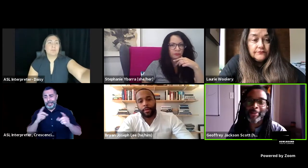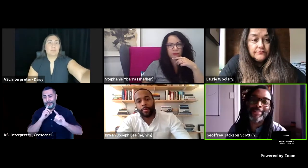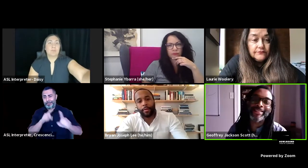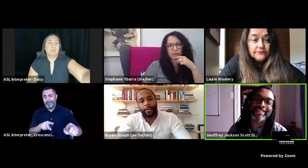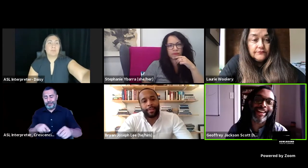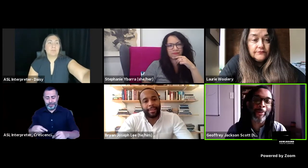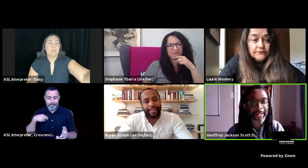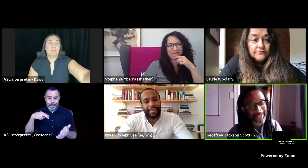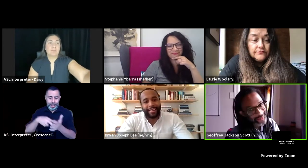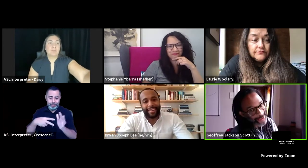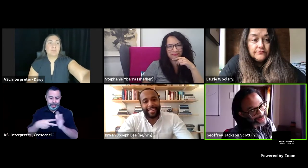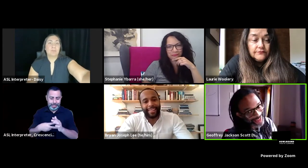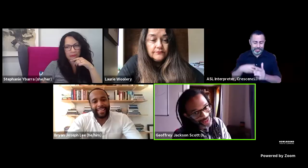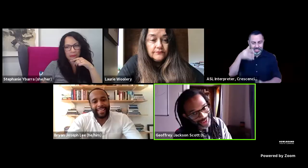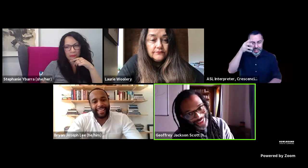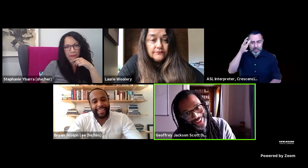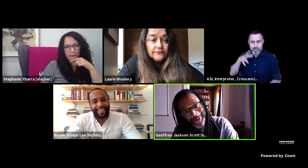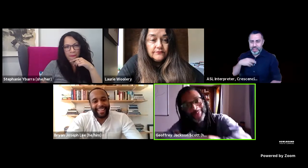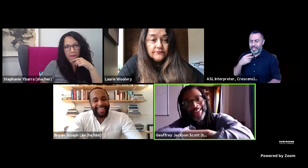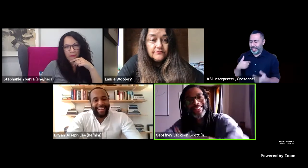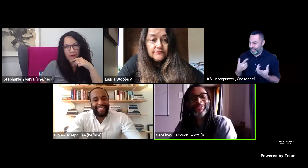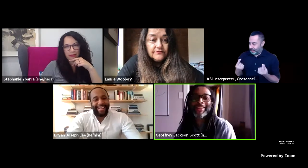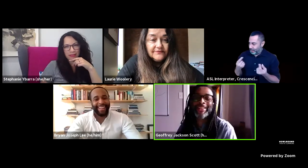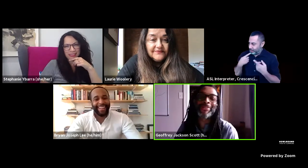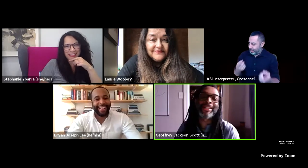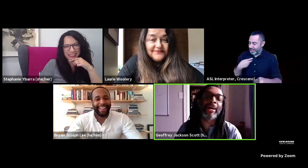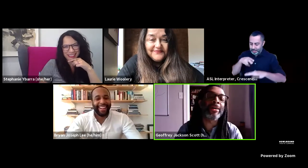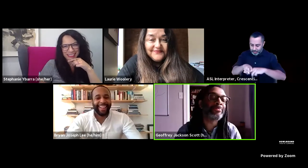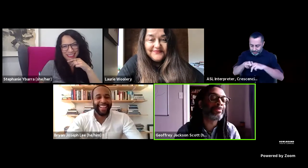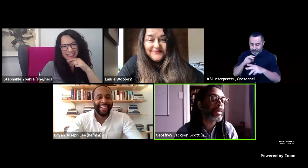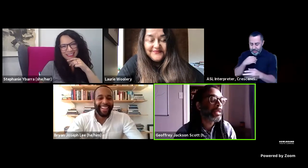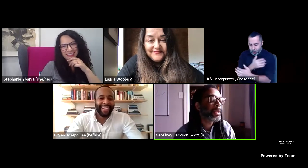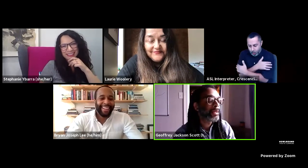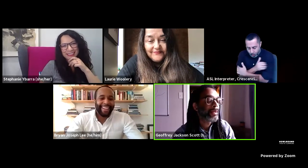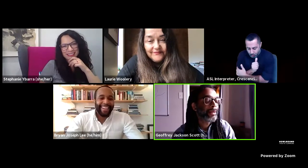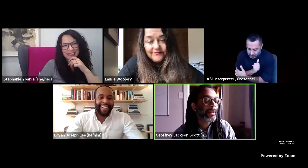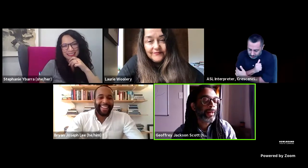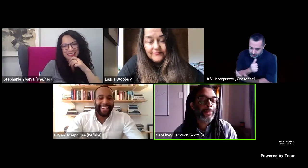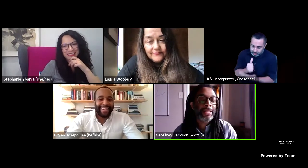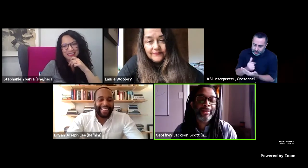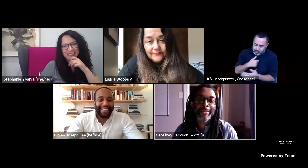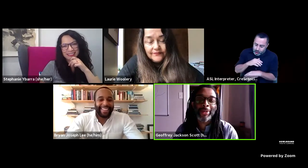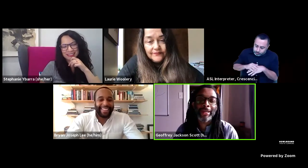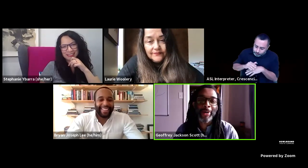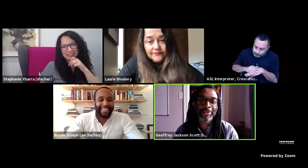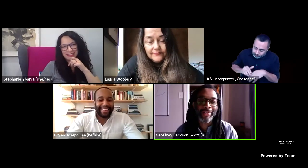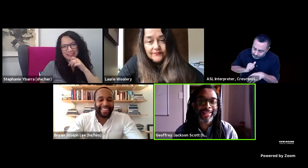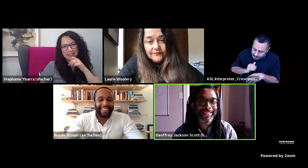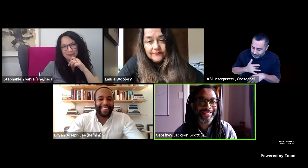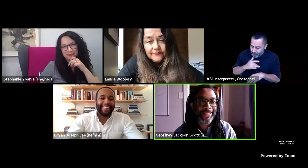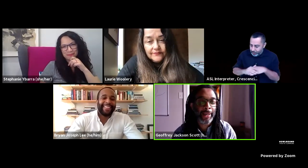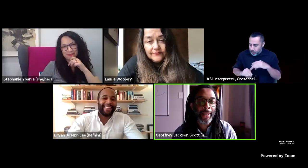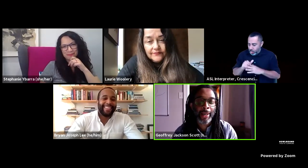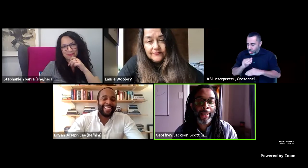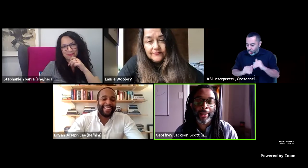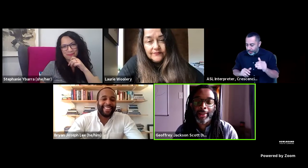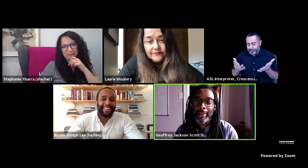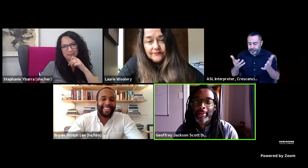yeah, what to say as I spin in my chair and hold myself for comfort. I mean, to the big question,